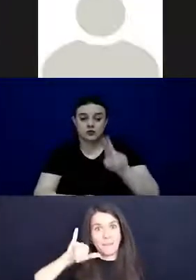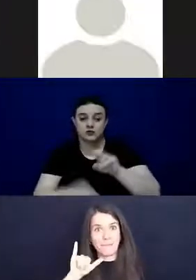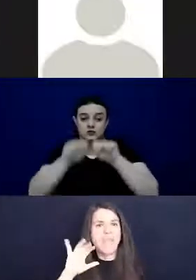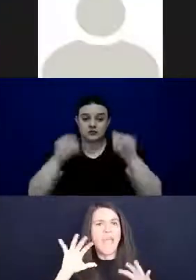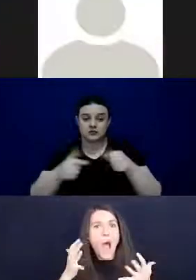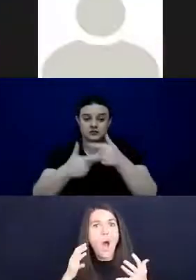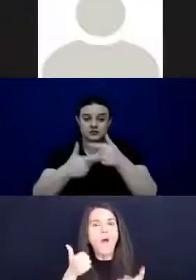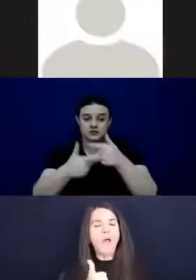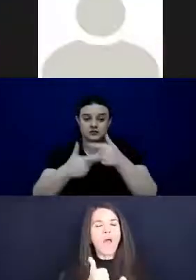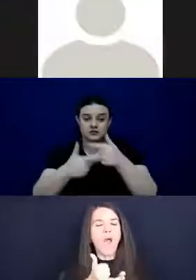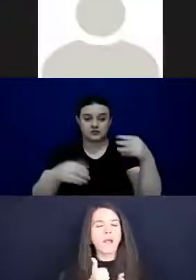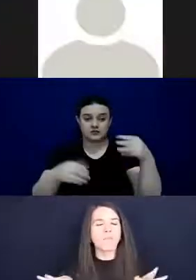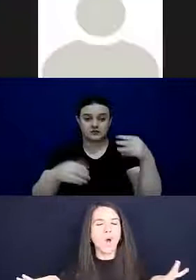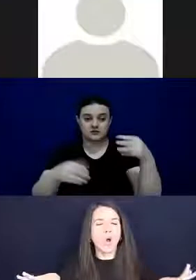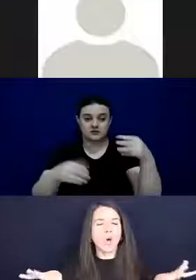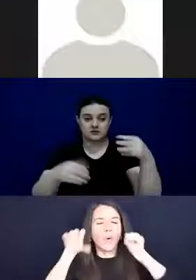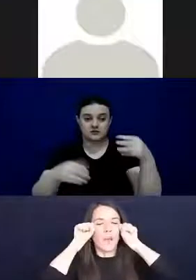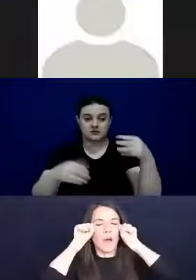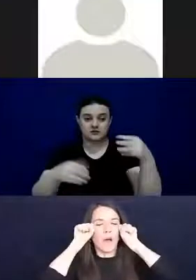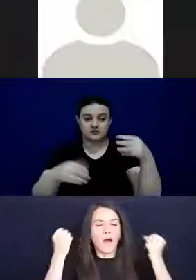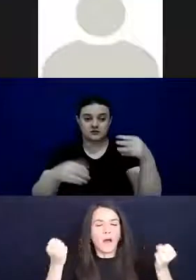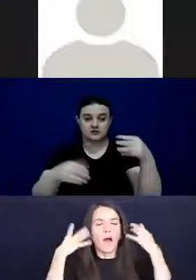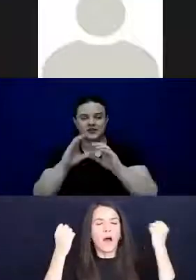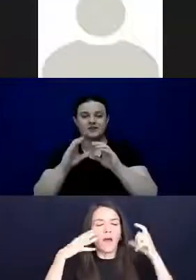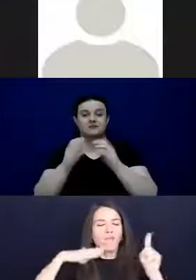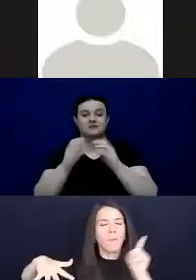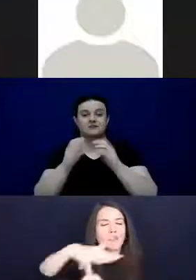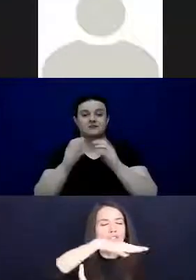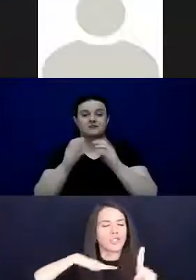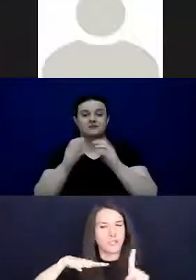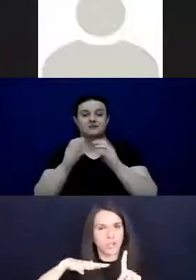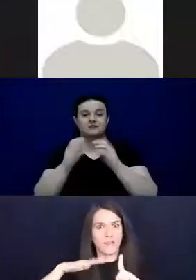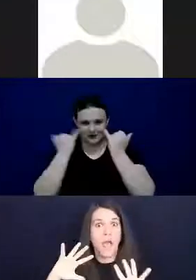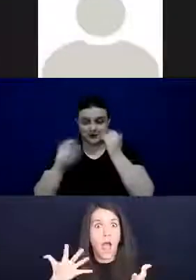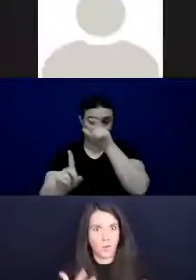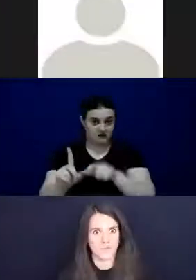environment and then communicate information to the user.